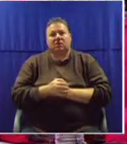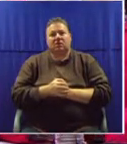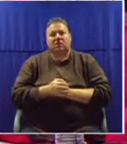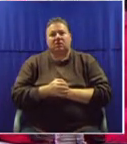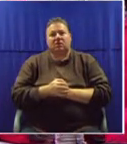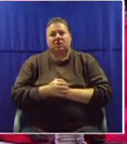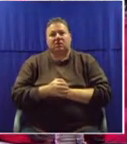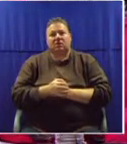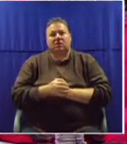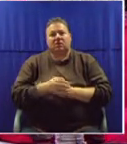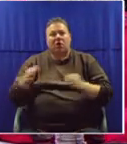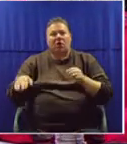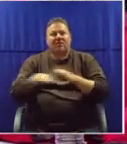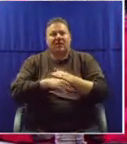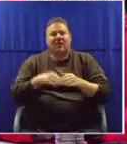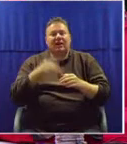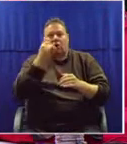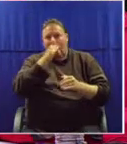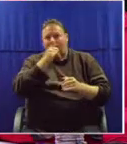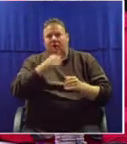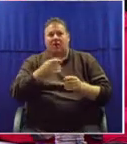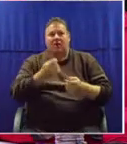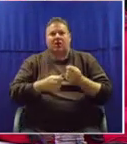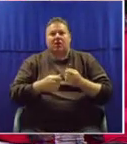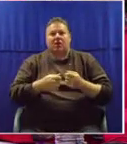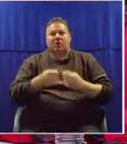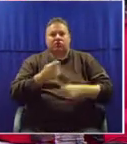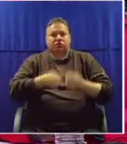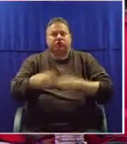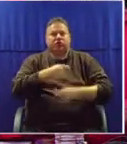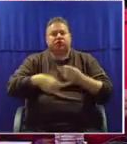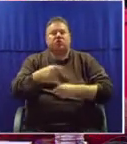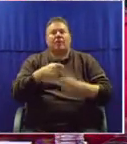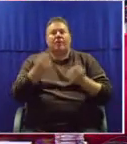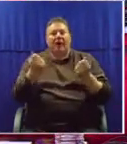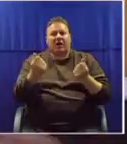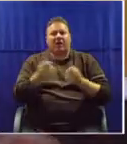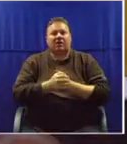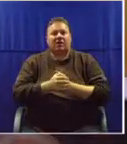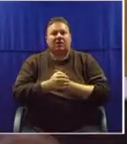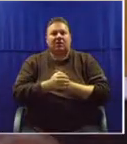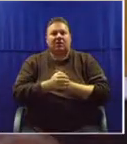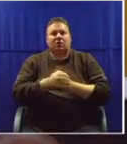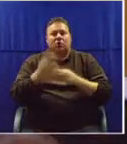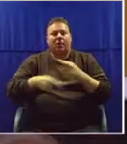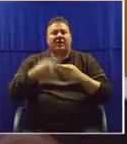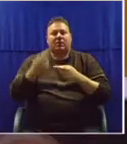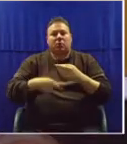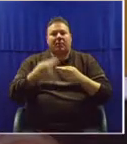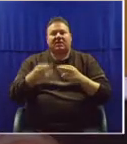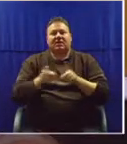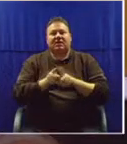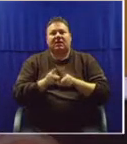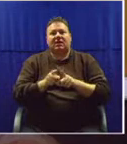stealing a crime, laundering money. How is that parliamentary? Honorable member, repeating the same